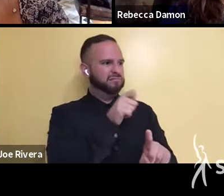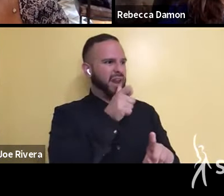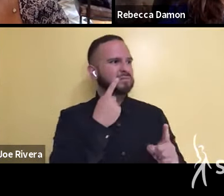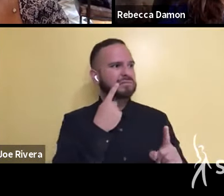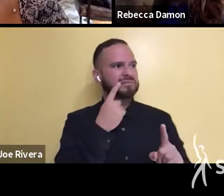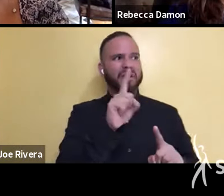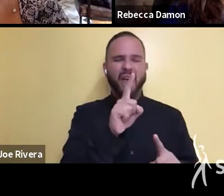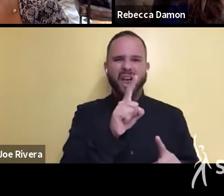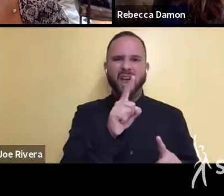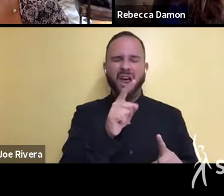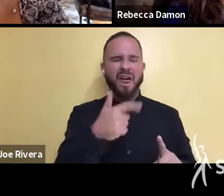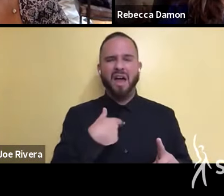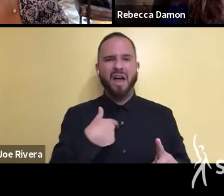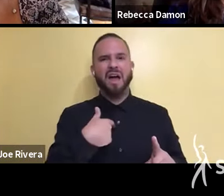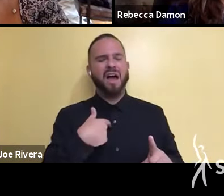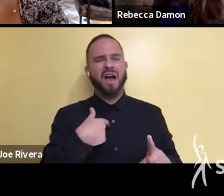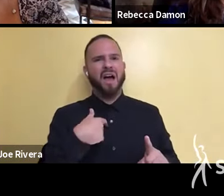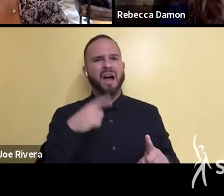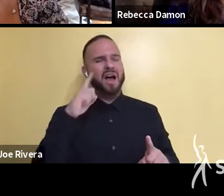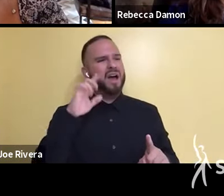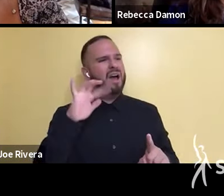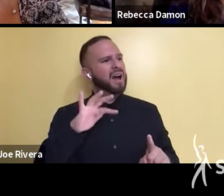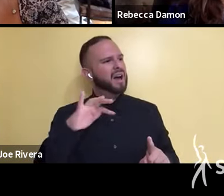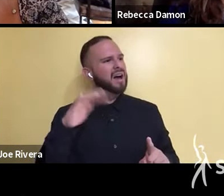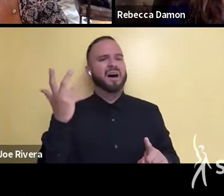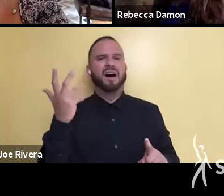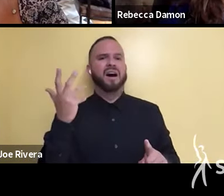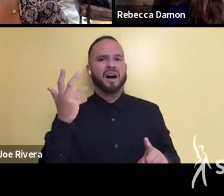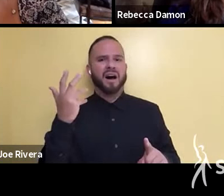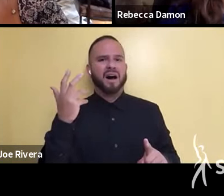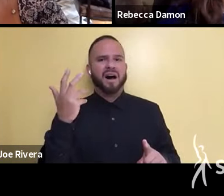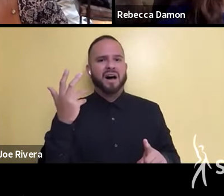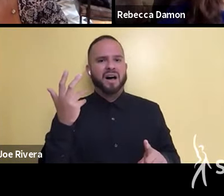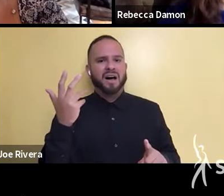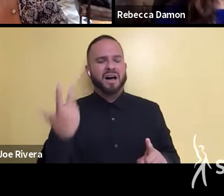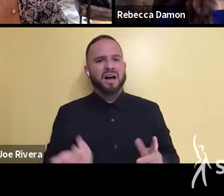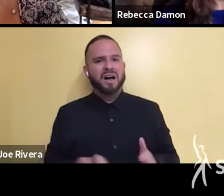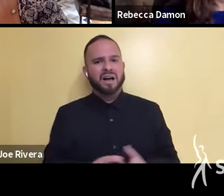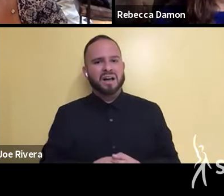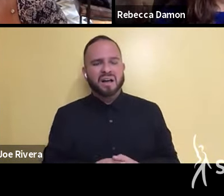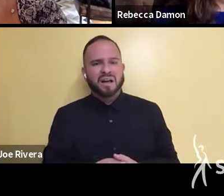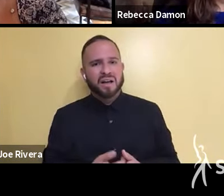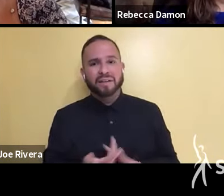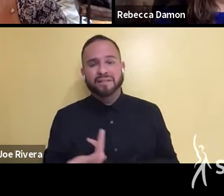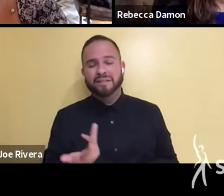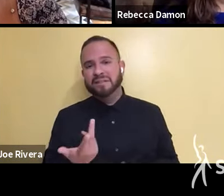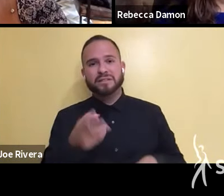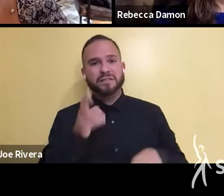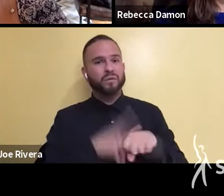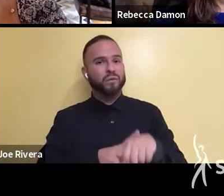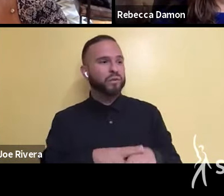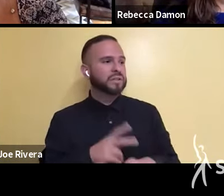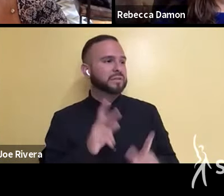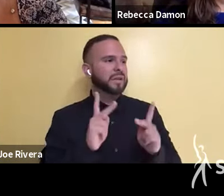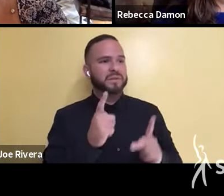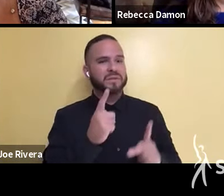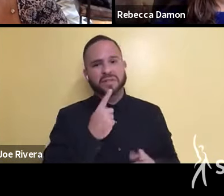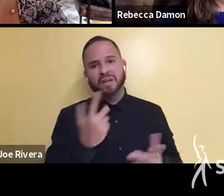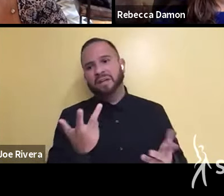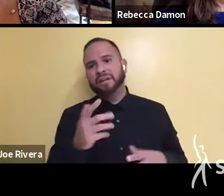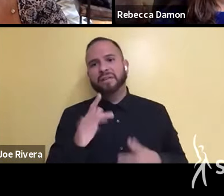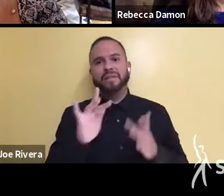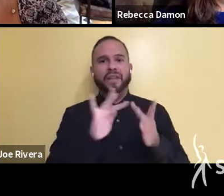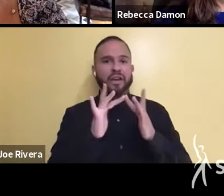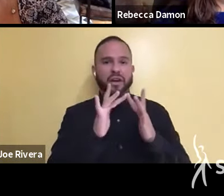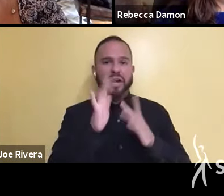I just was so alarmed. I mean, of course, there were those that were saying that the internet will be broken if